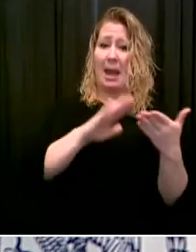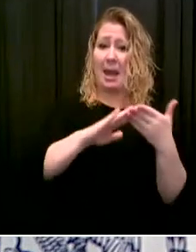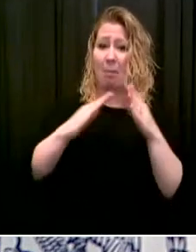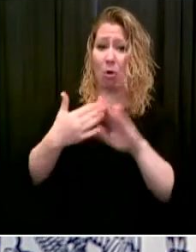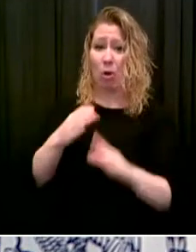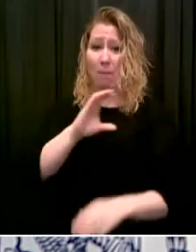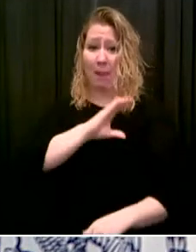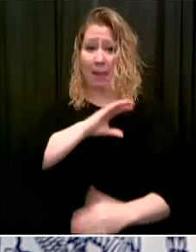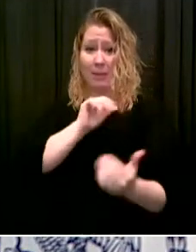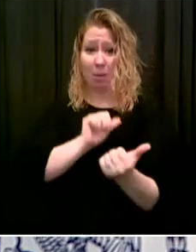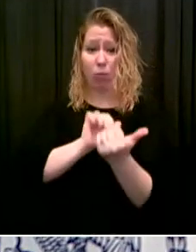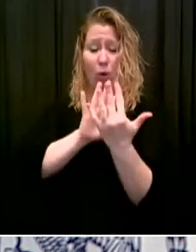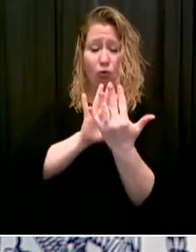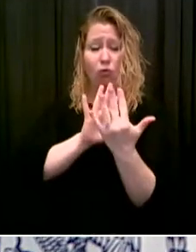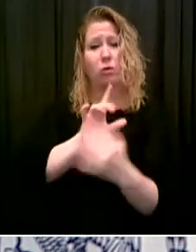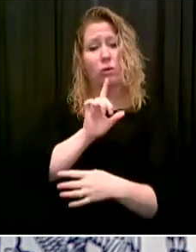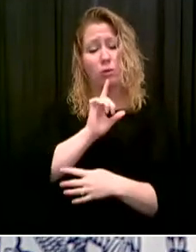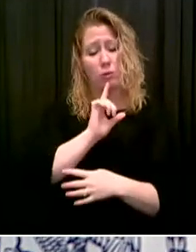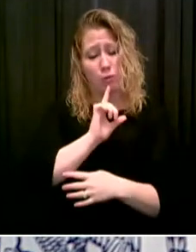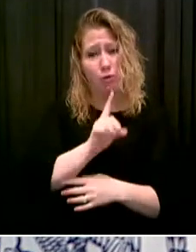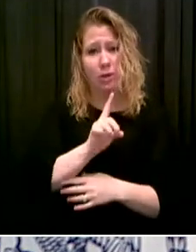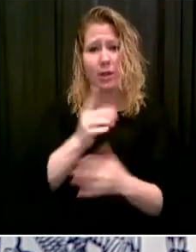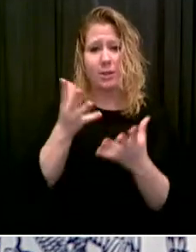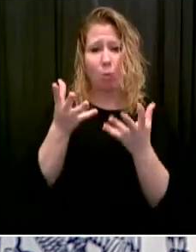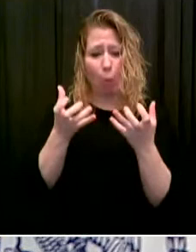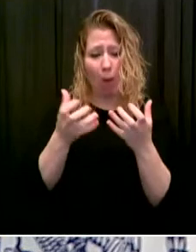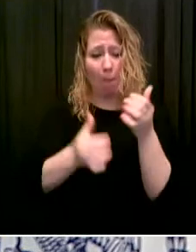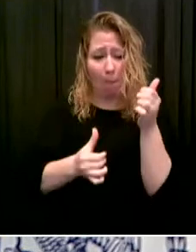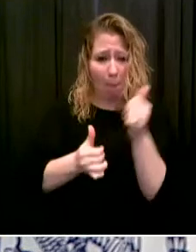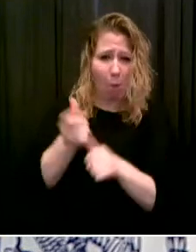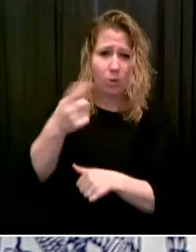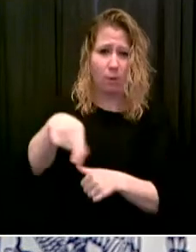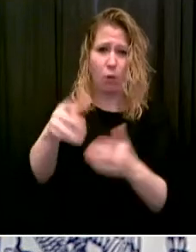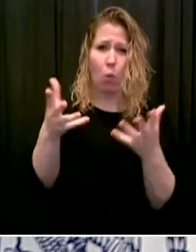the vast majority of people wanted. And I spent a lot of time